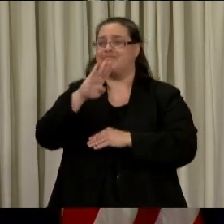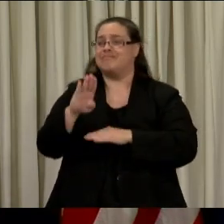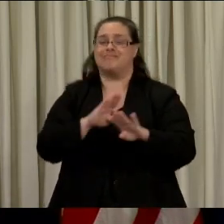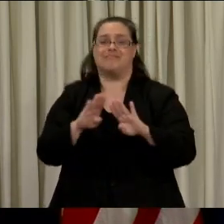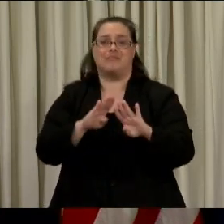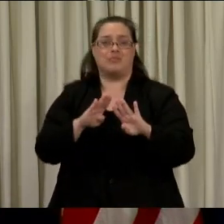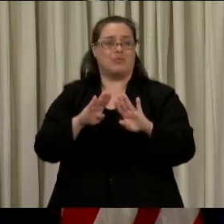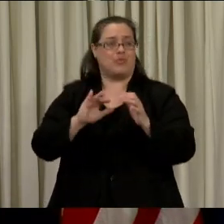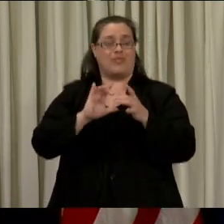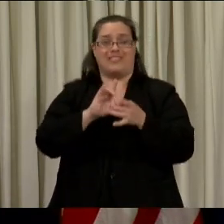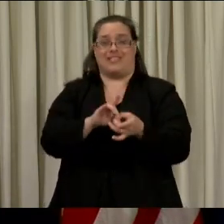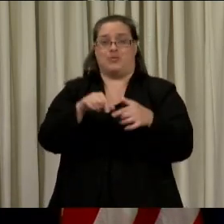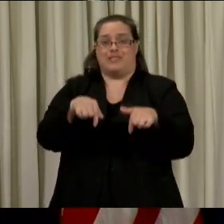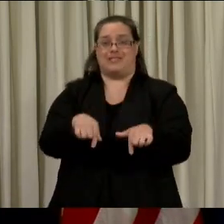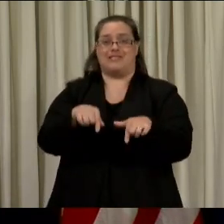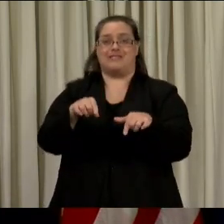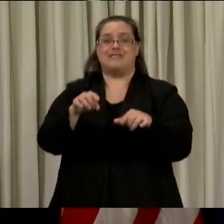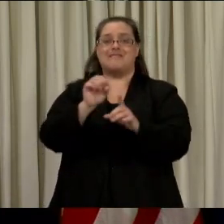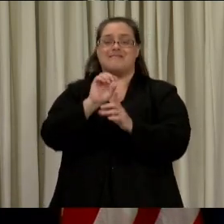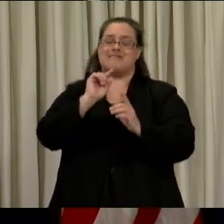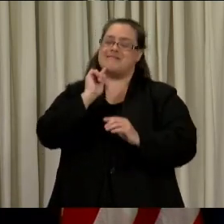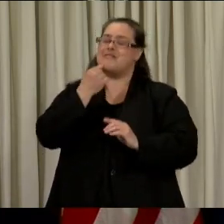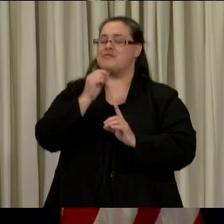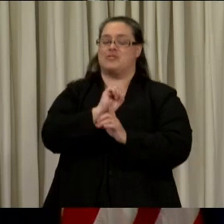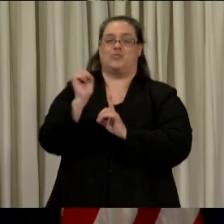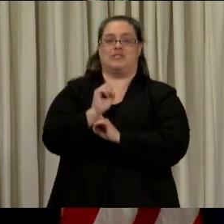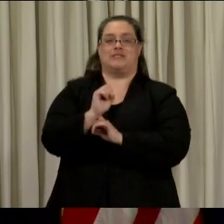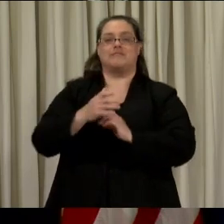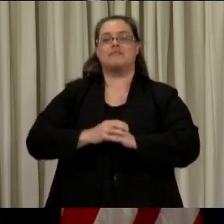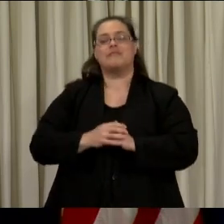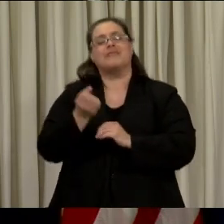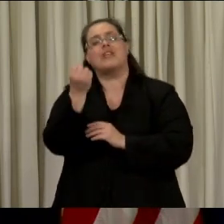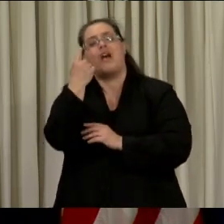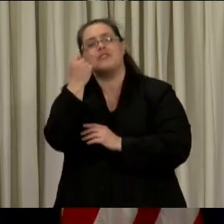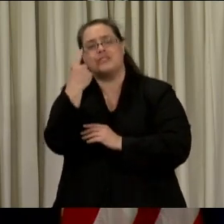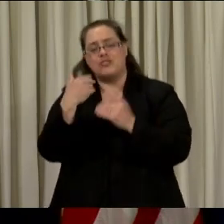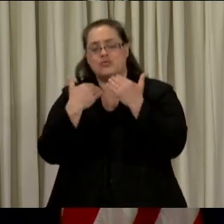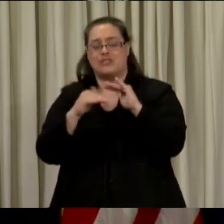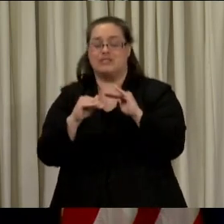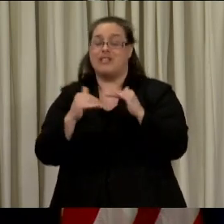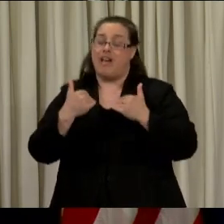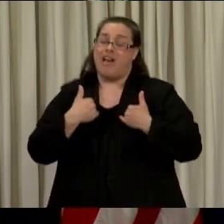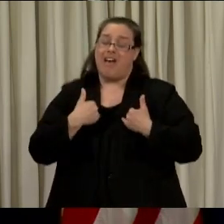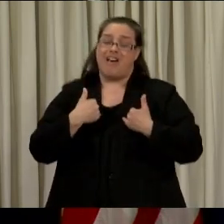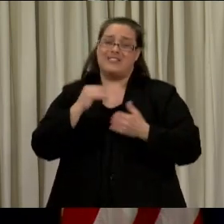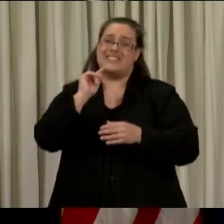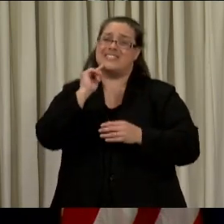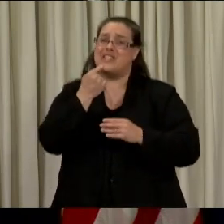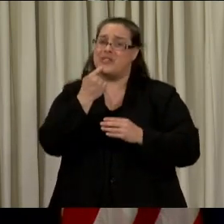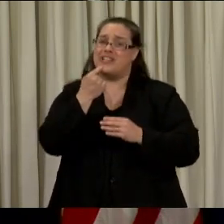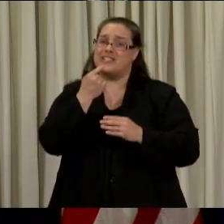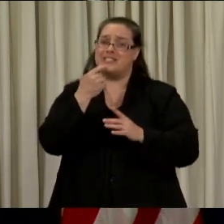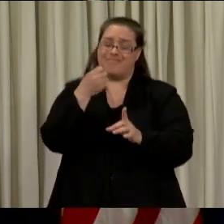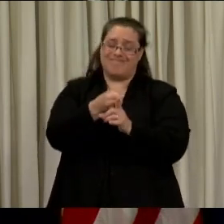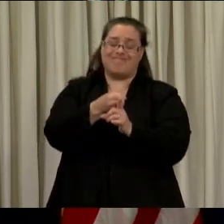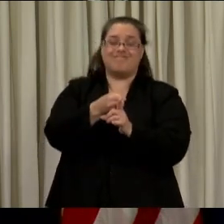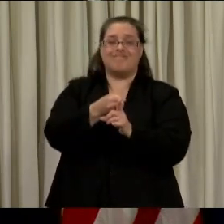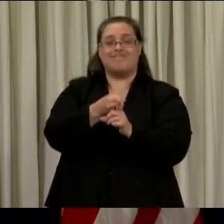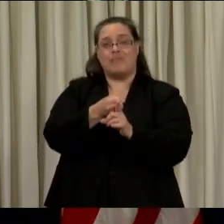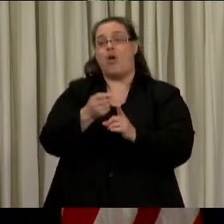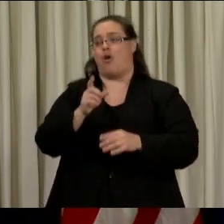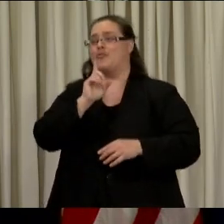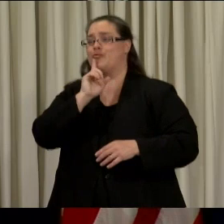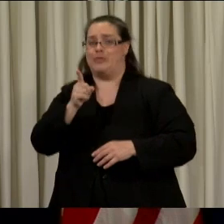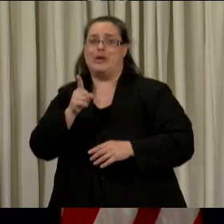this crisis. I understand that these restrictions will have real consequences for real people, but